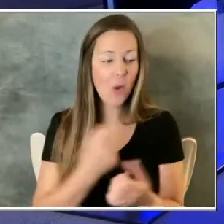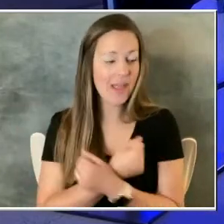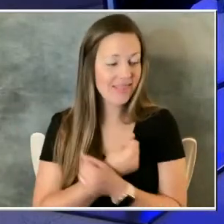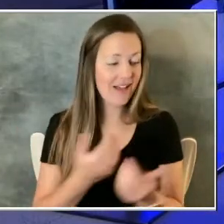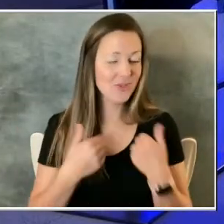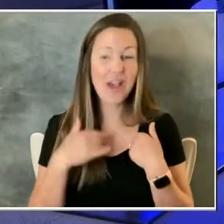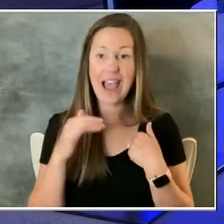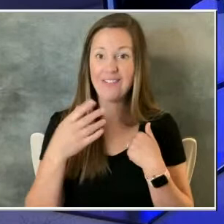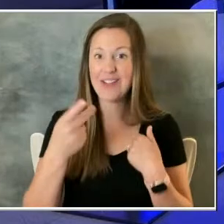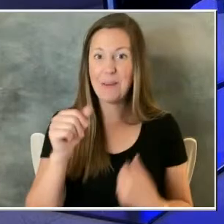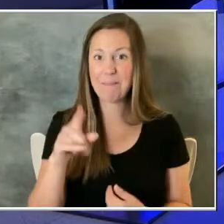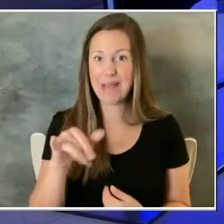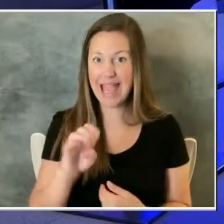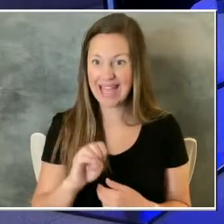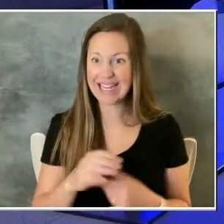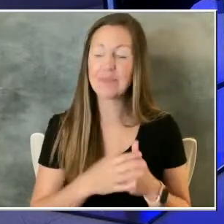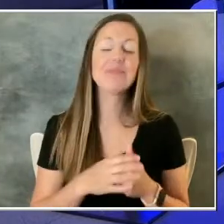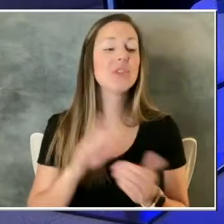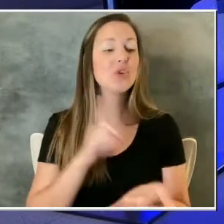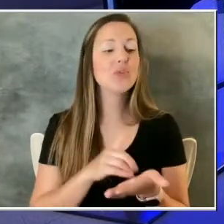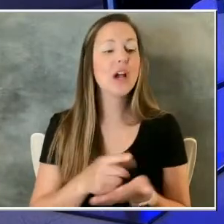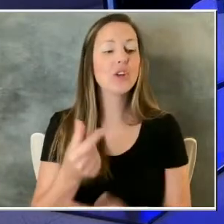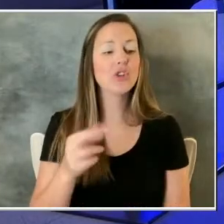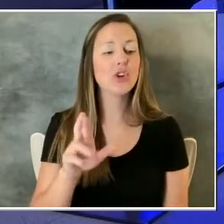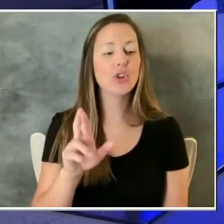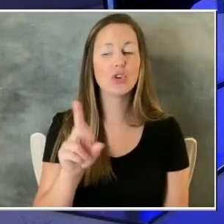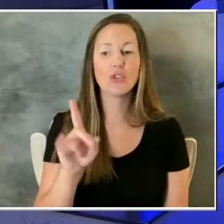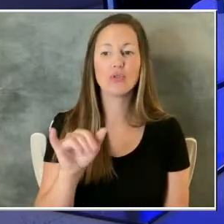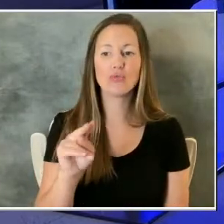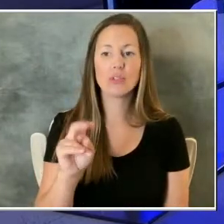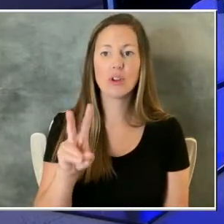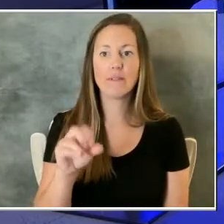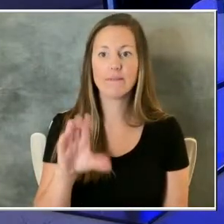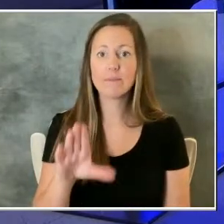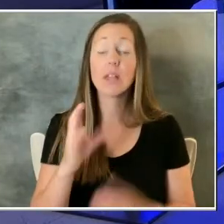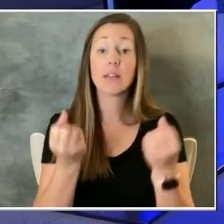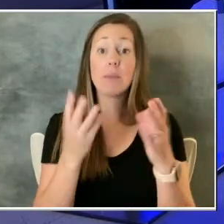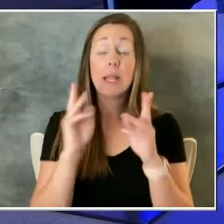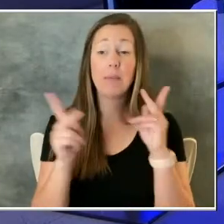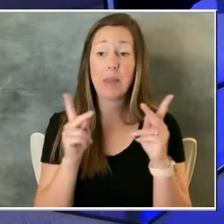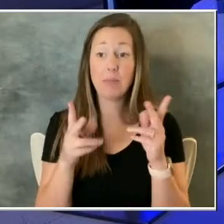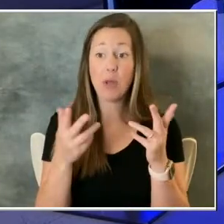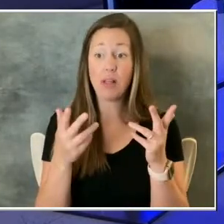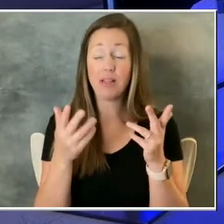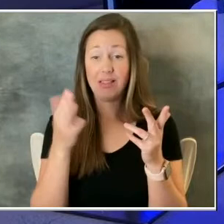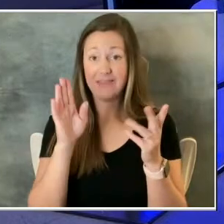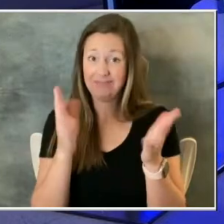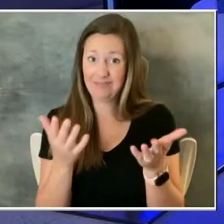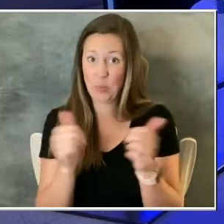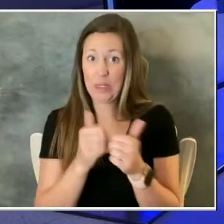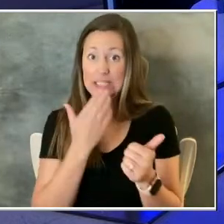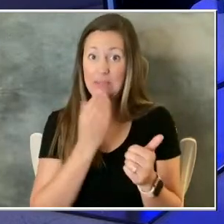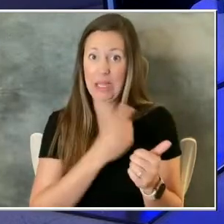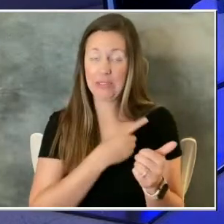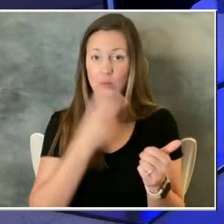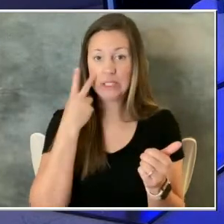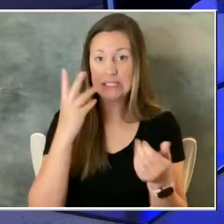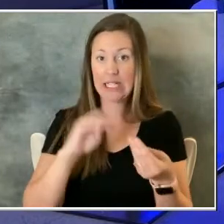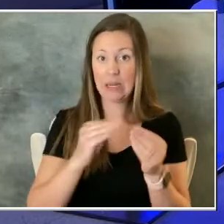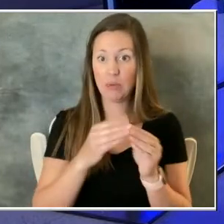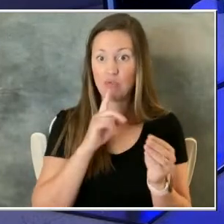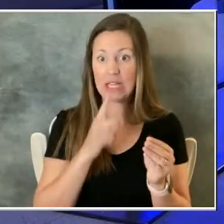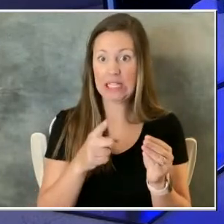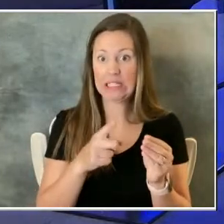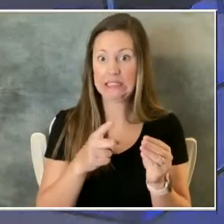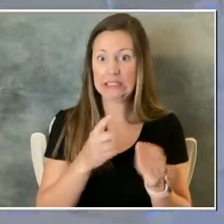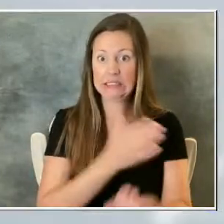Okay, so Dr. Gurdinabat, so a lot of people with diabetes, we know the numbers are trending in the wrong direction, unfortunately. Your services are